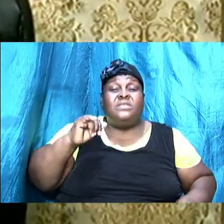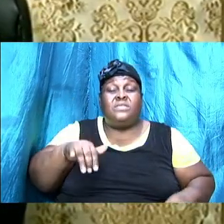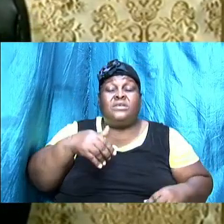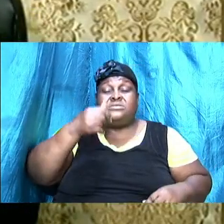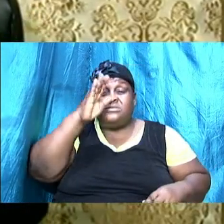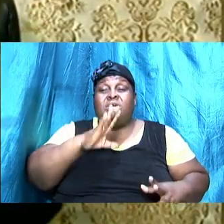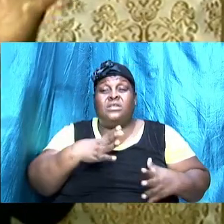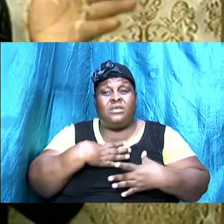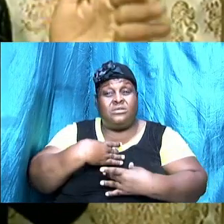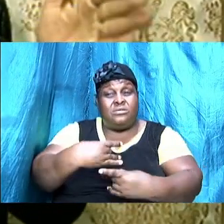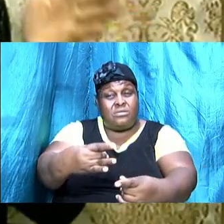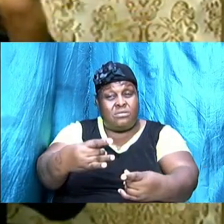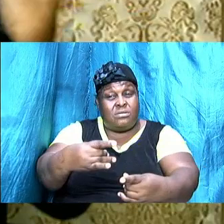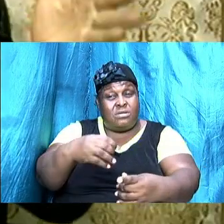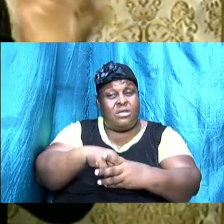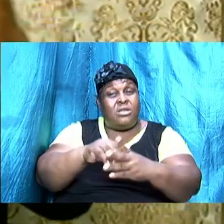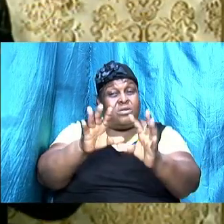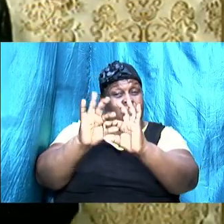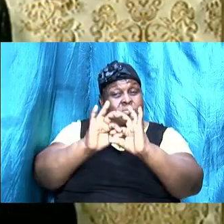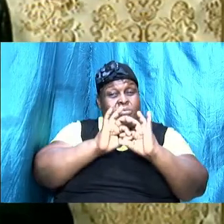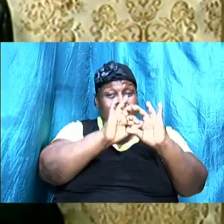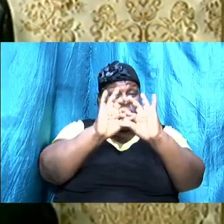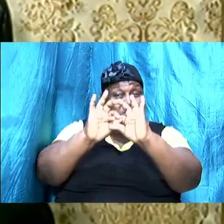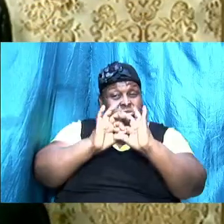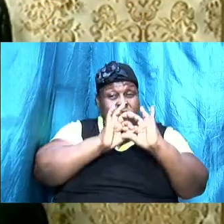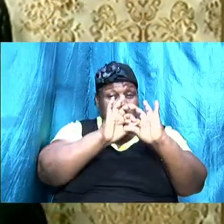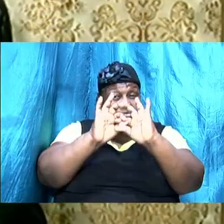interest in our relationships, in our marriage.